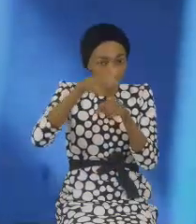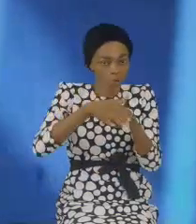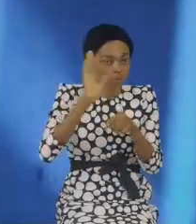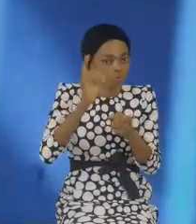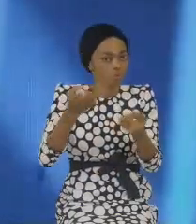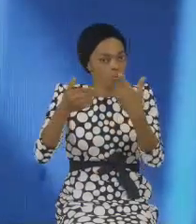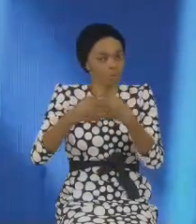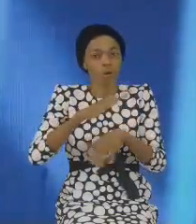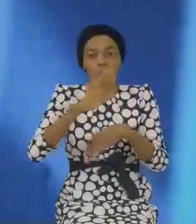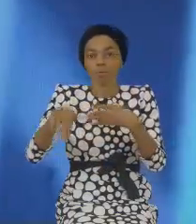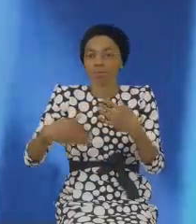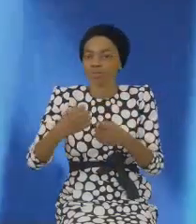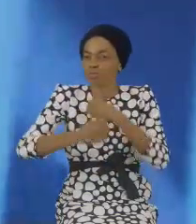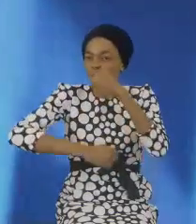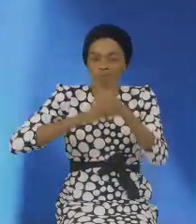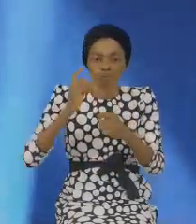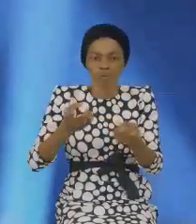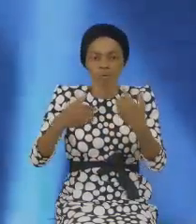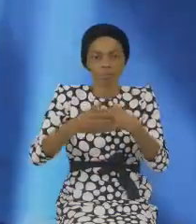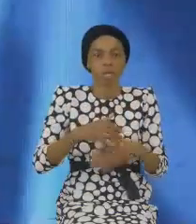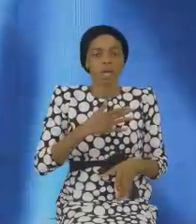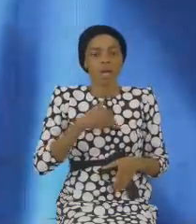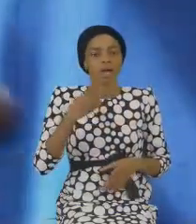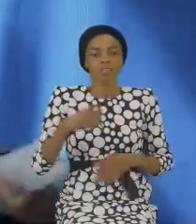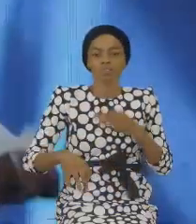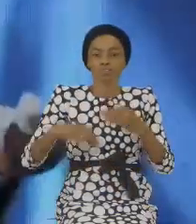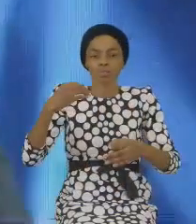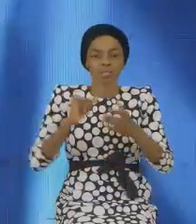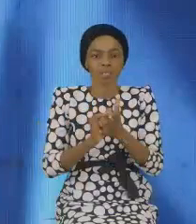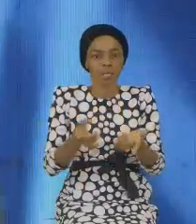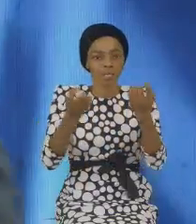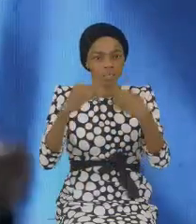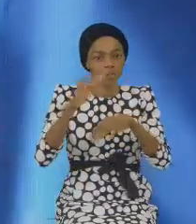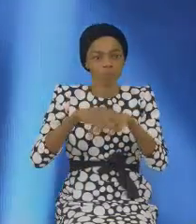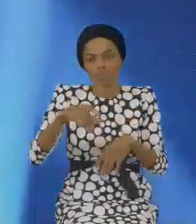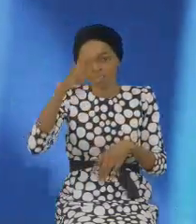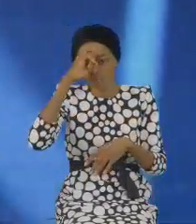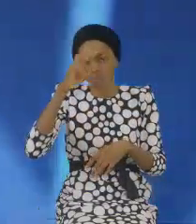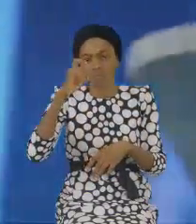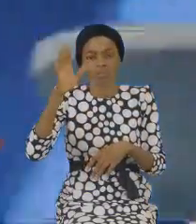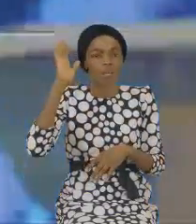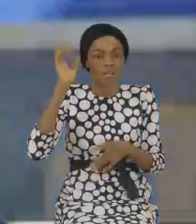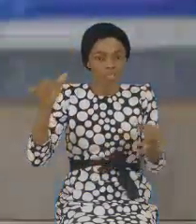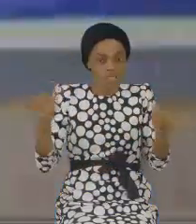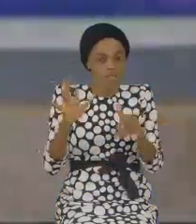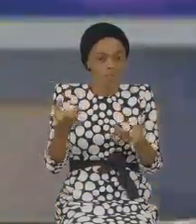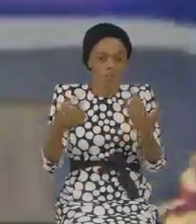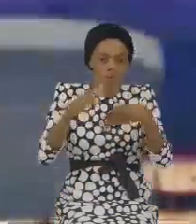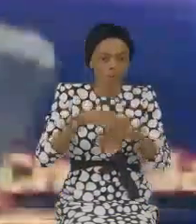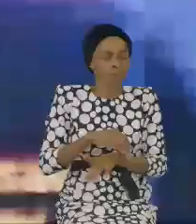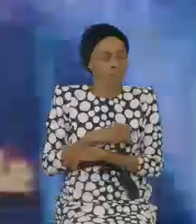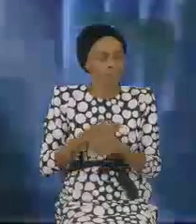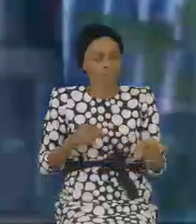the bondage will come back, and the judgment that came upon the Egyptians, the same thing will come upon them. That's the reason